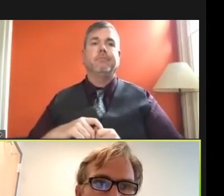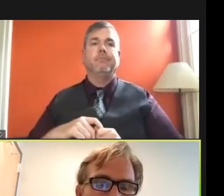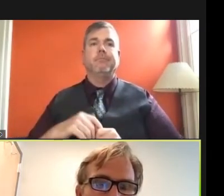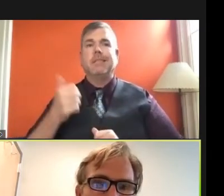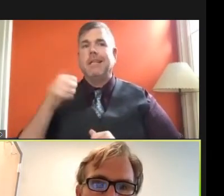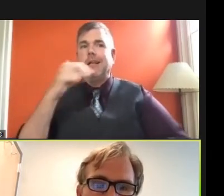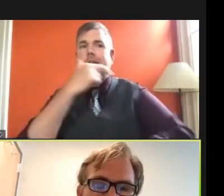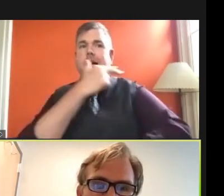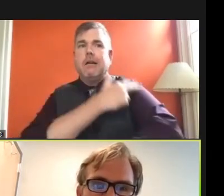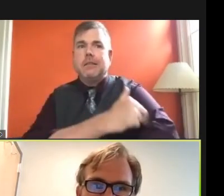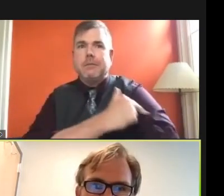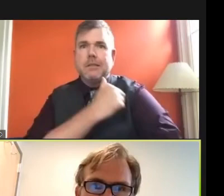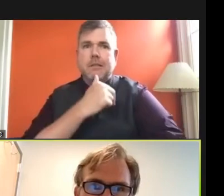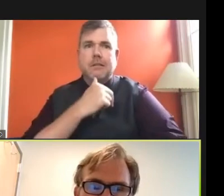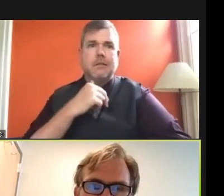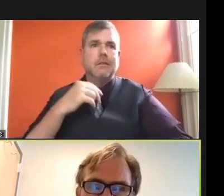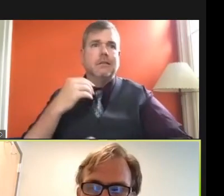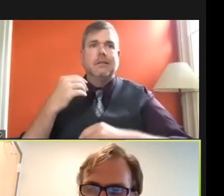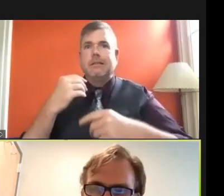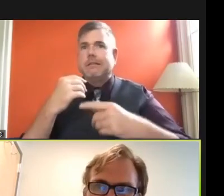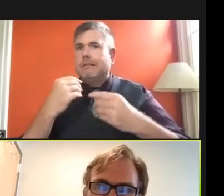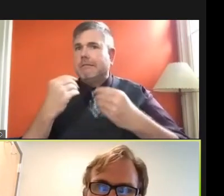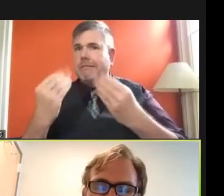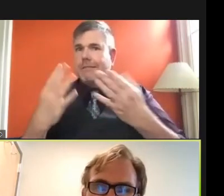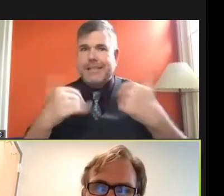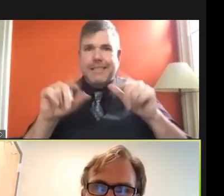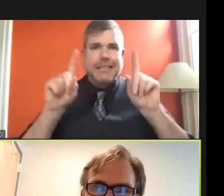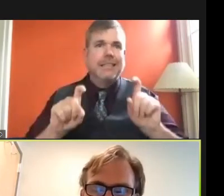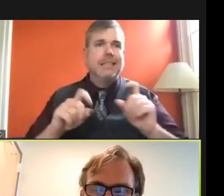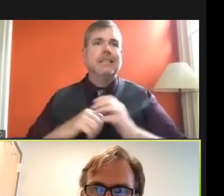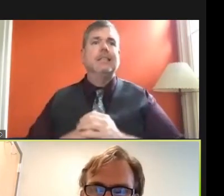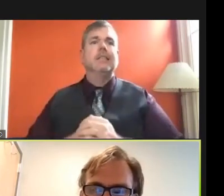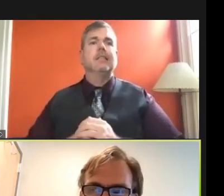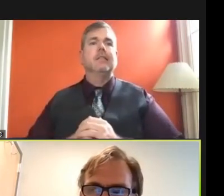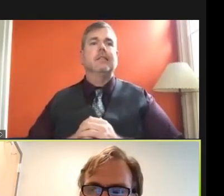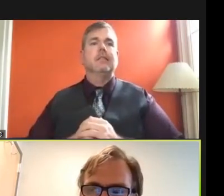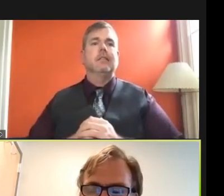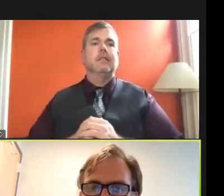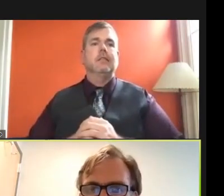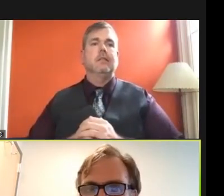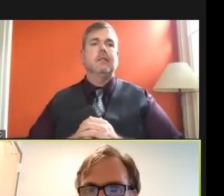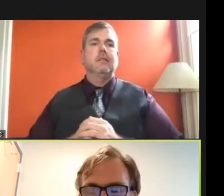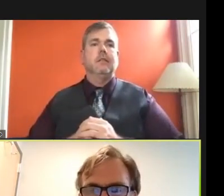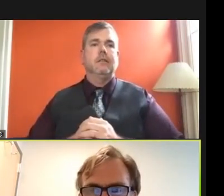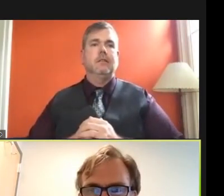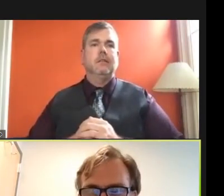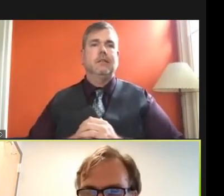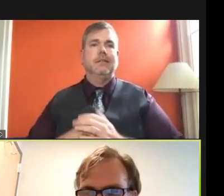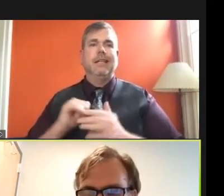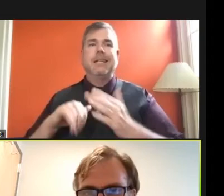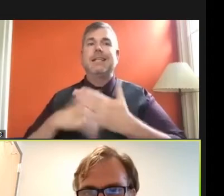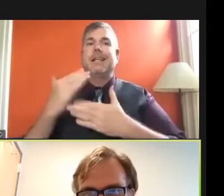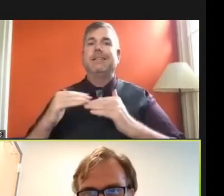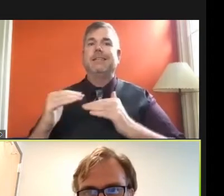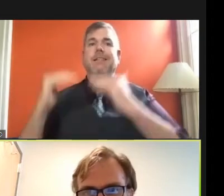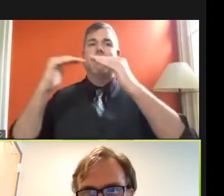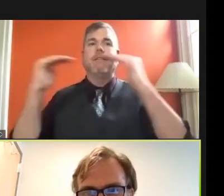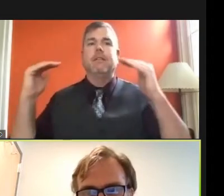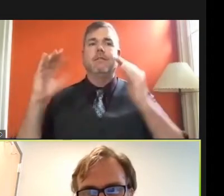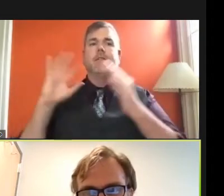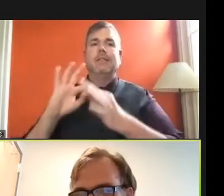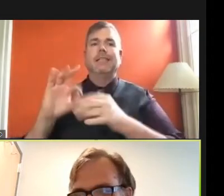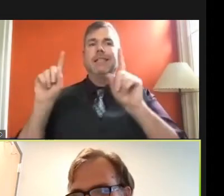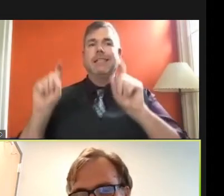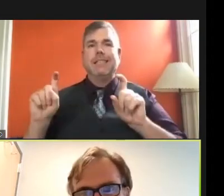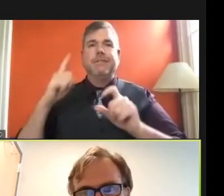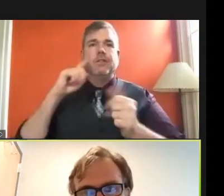We're now, I think the next stage of testing is really for healthcare providers.